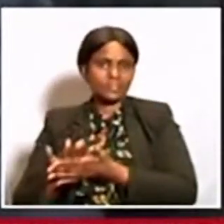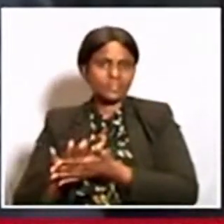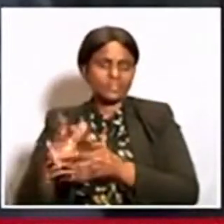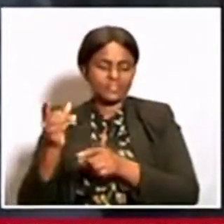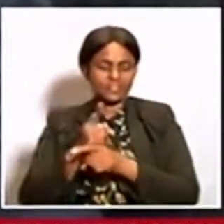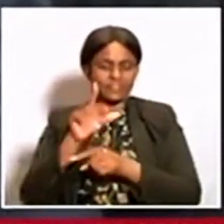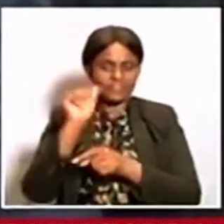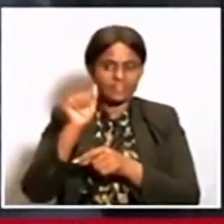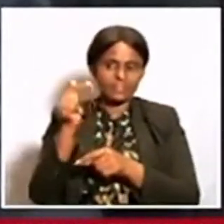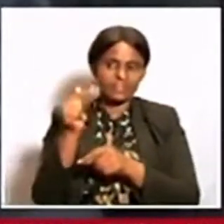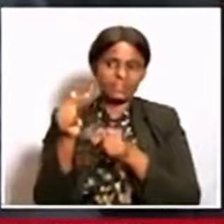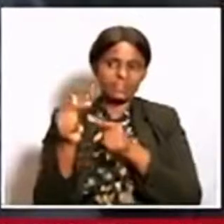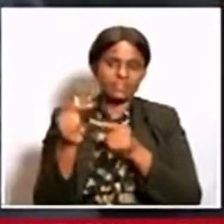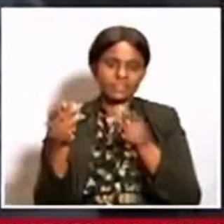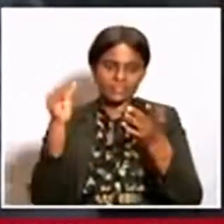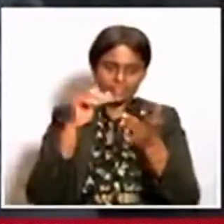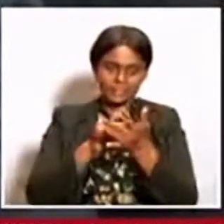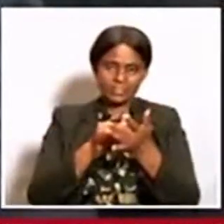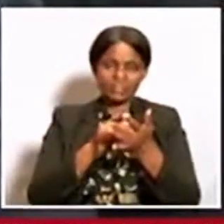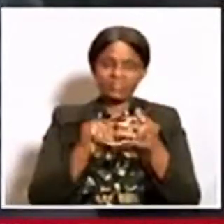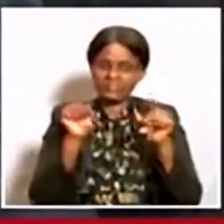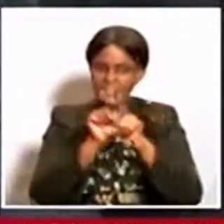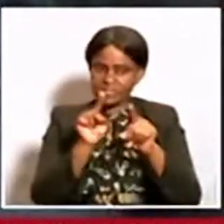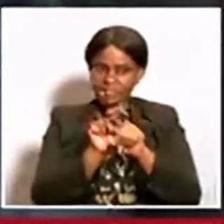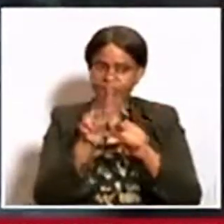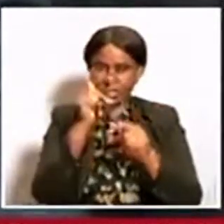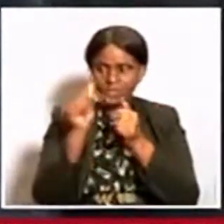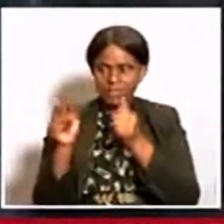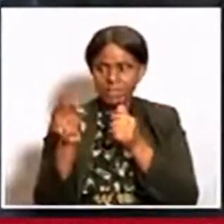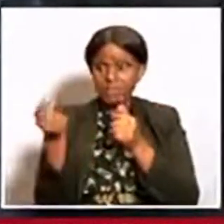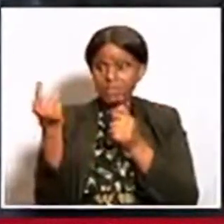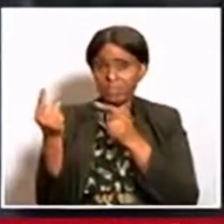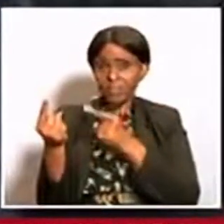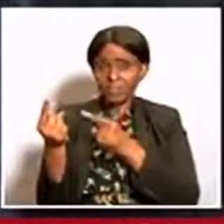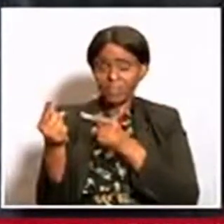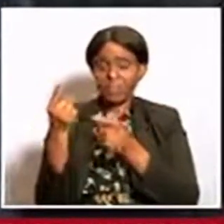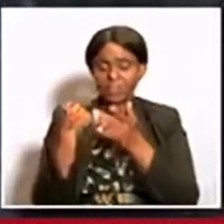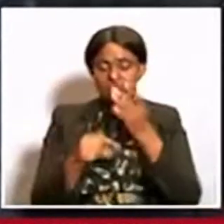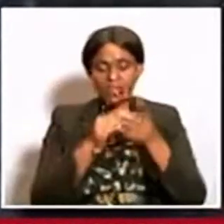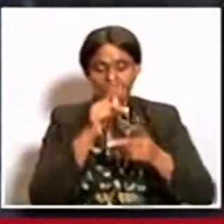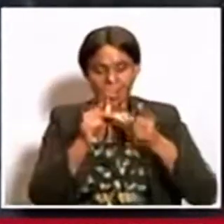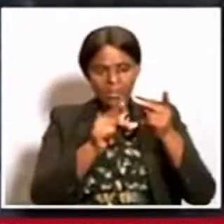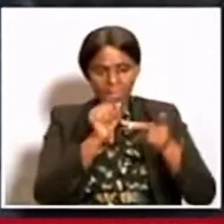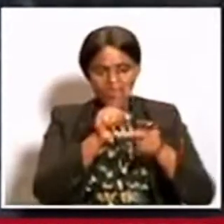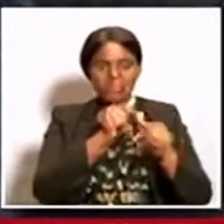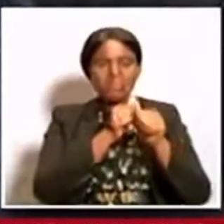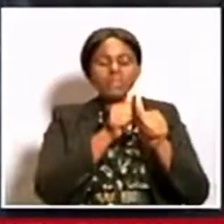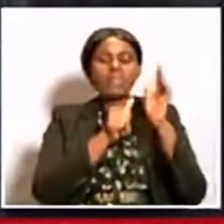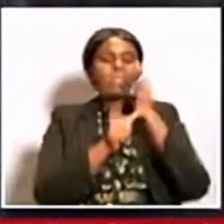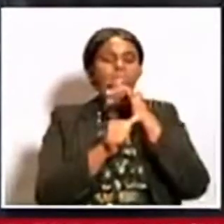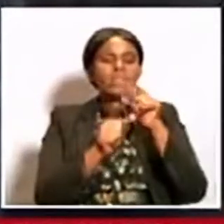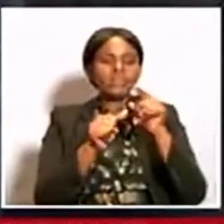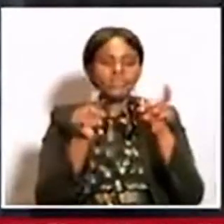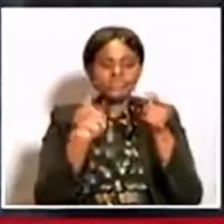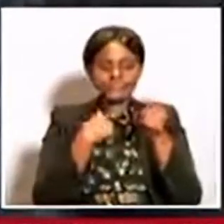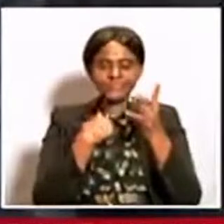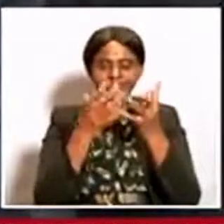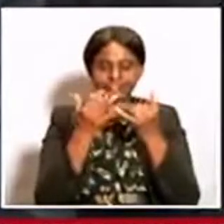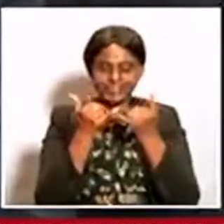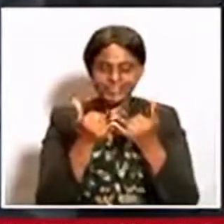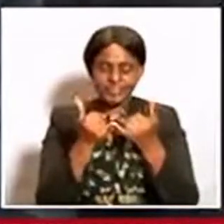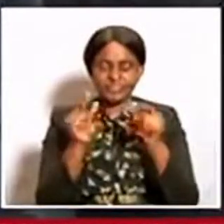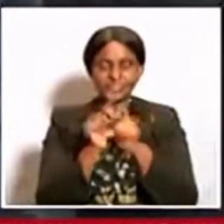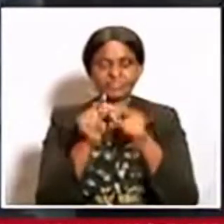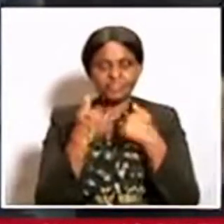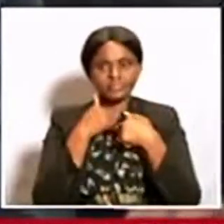from the Attorney General. Again, on the same. Since that one, all the processes were followed. I would want to